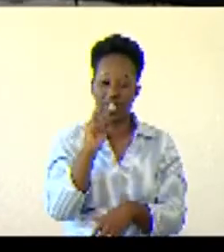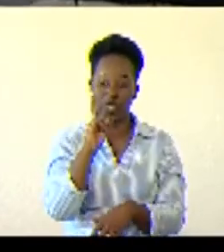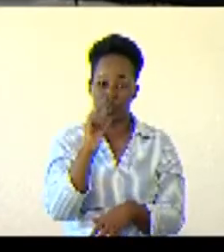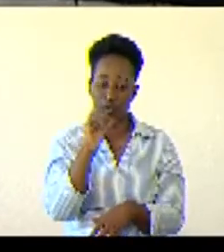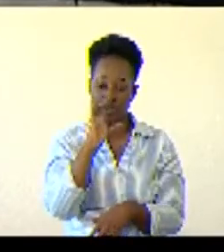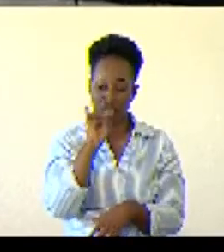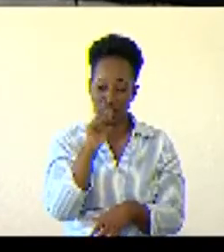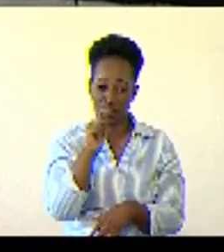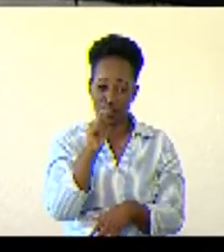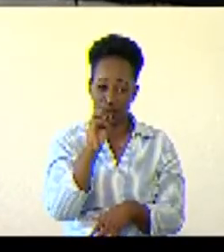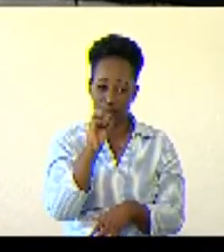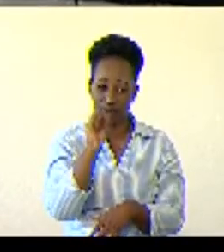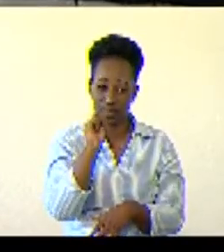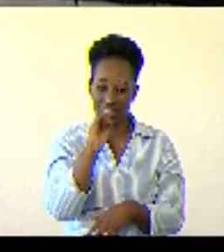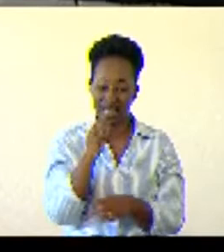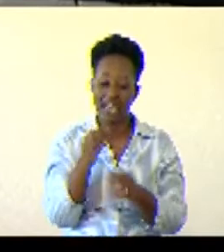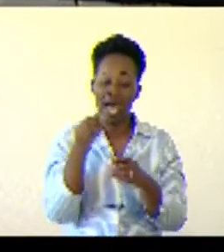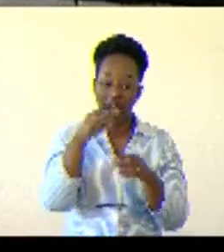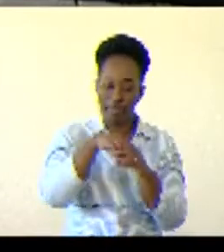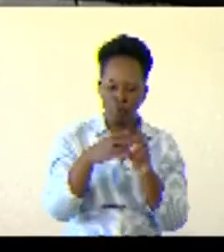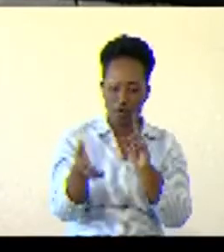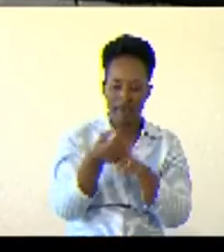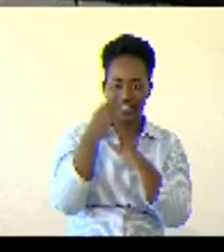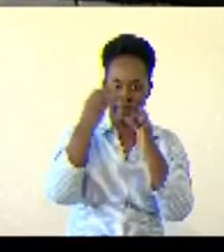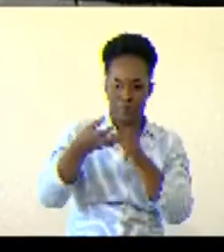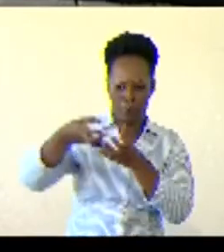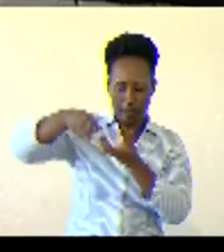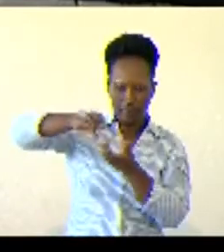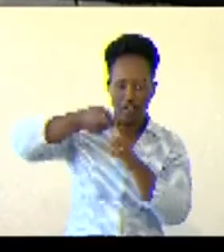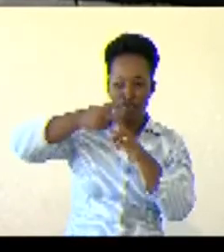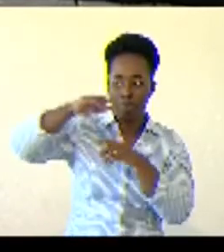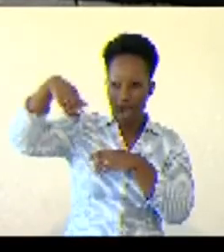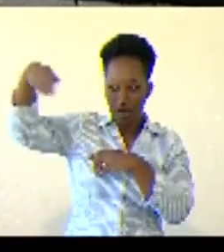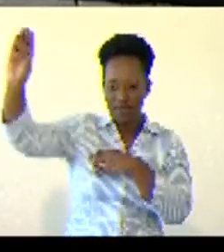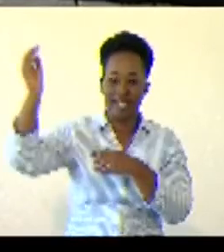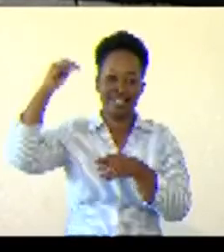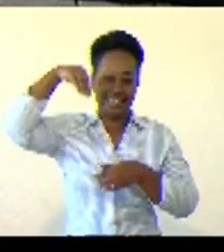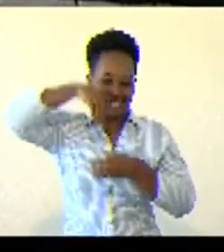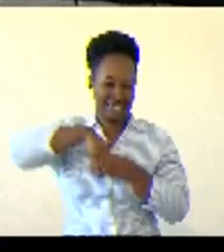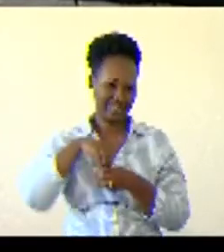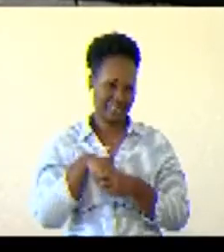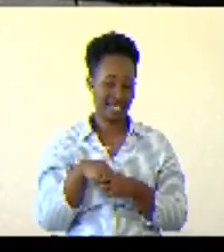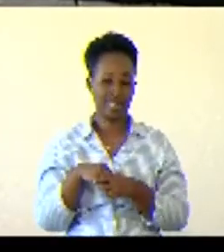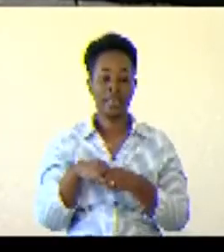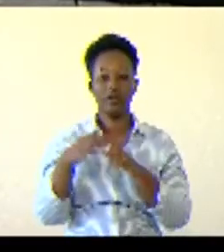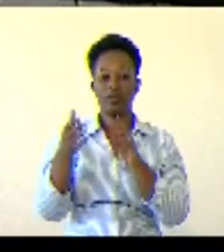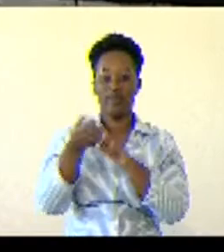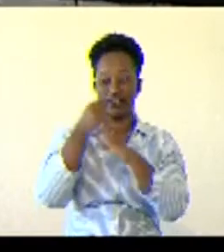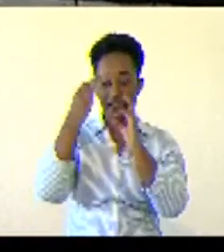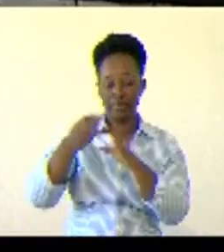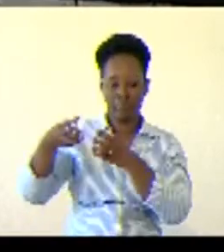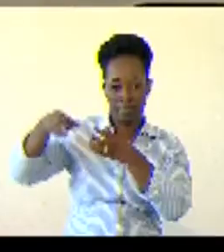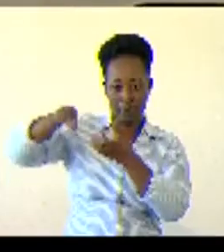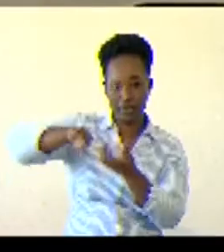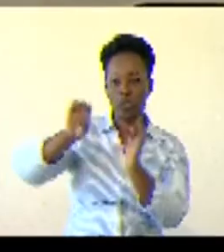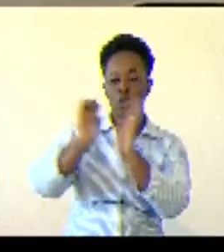involves taking liquid substances from outside into inside. If I talk about liquid substance, I mean